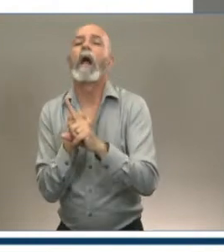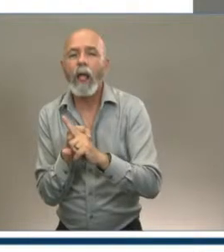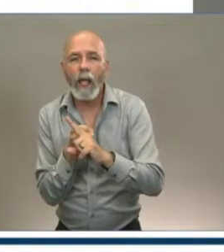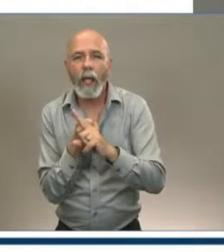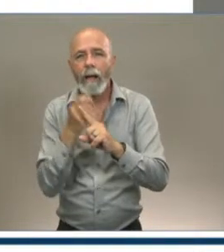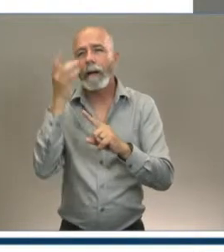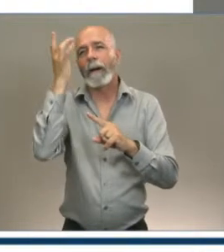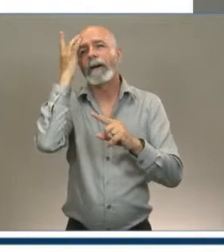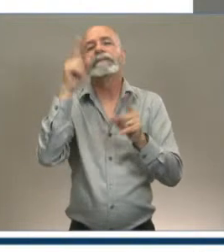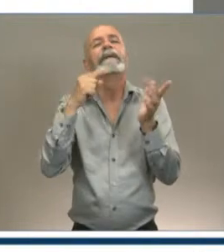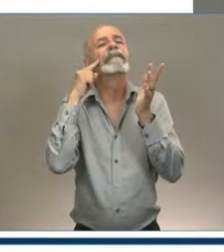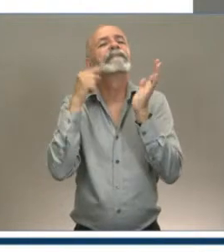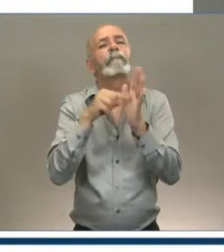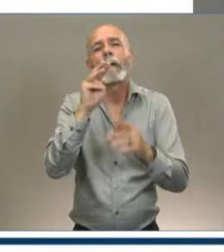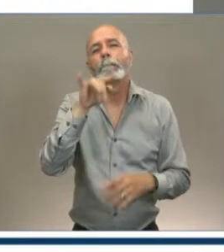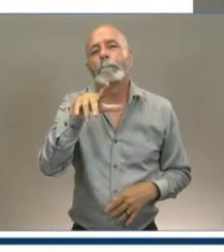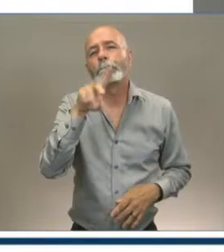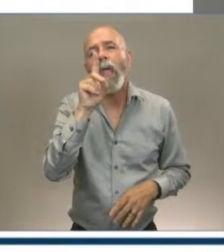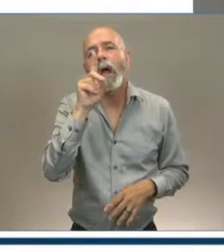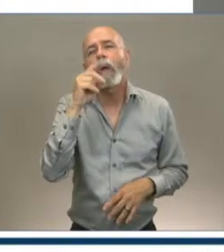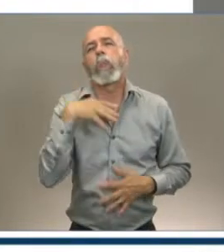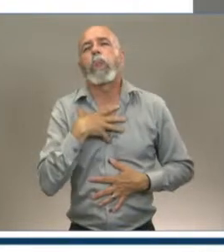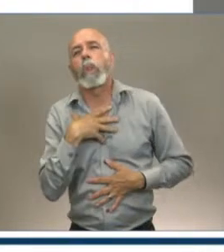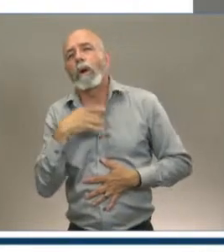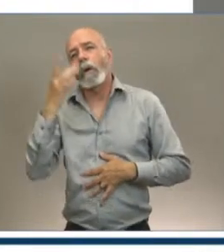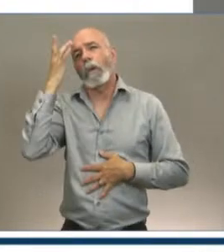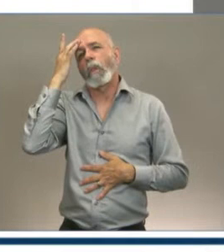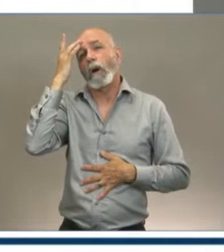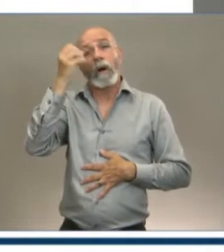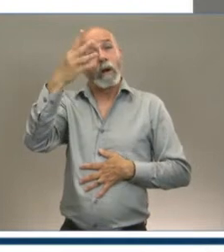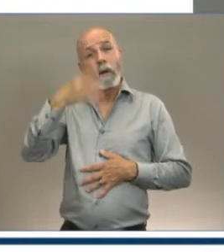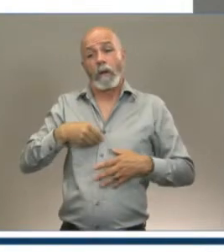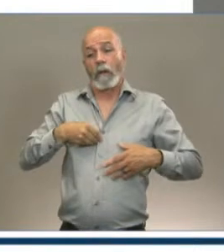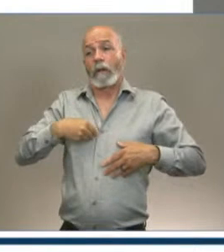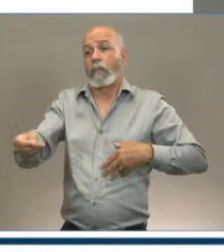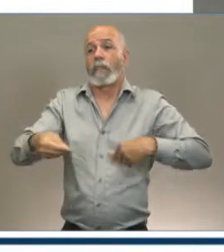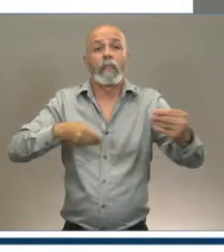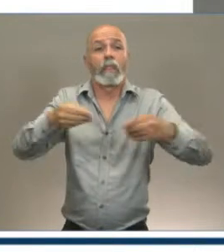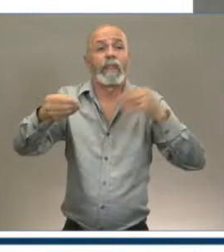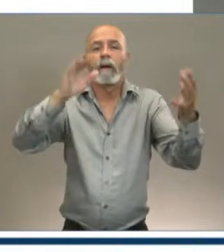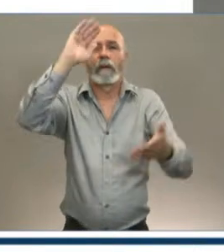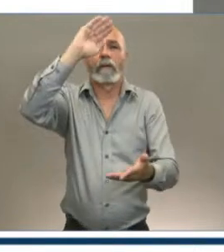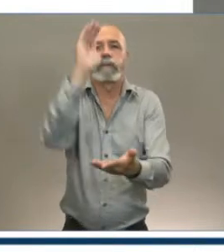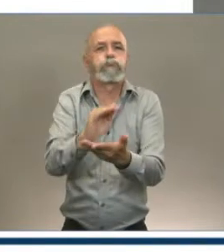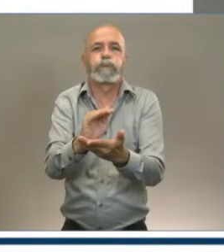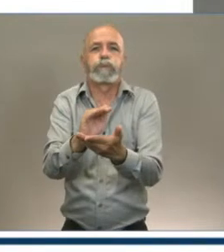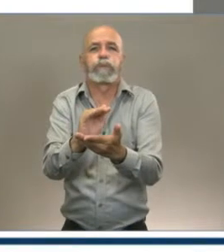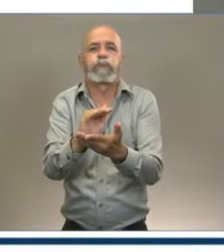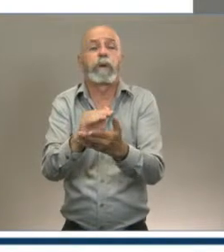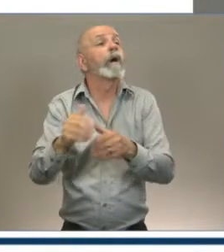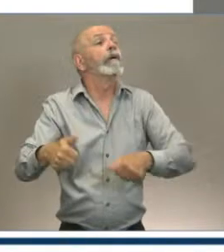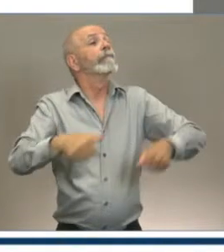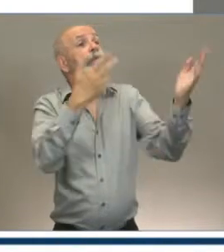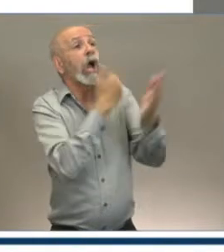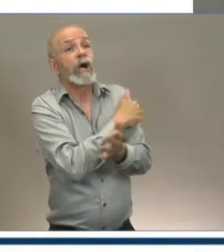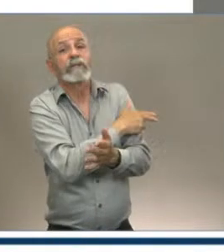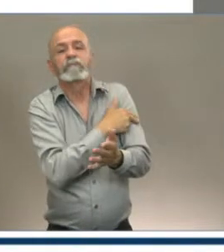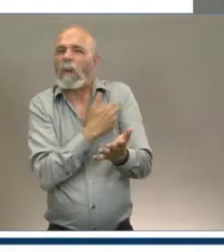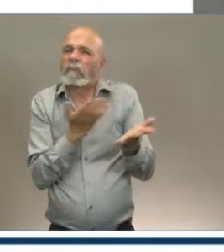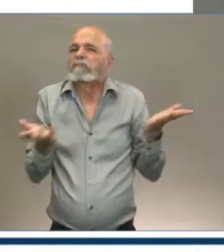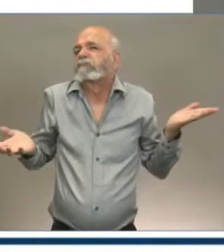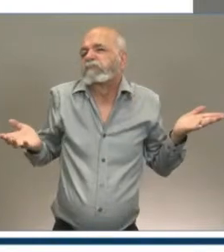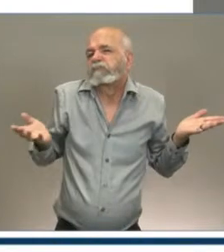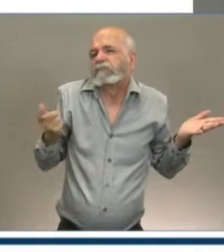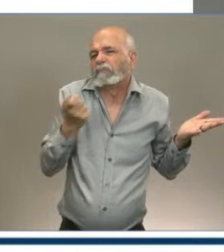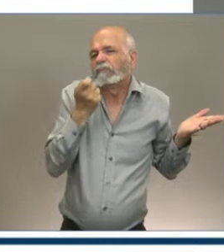are less contagious, and are much less likely to be hospitalized. That's why it's so important for all Nova Scotians